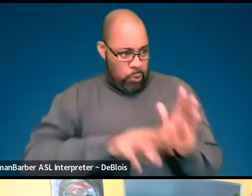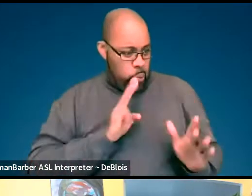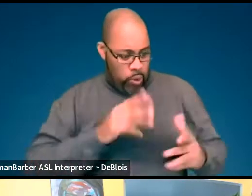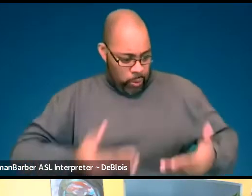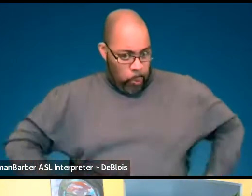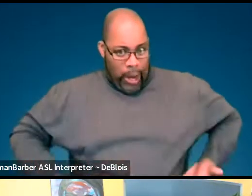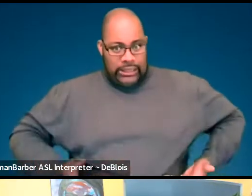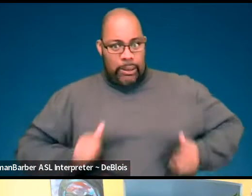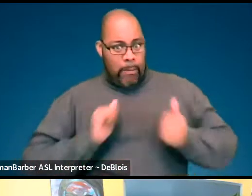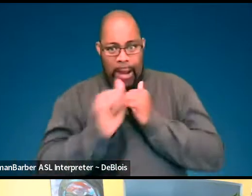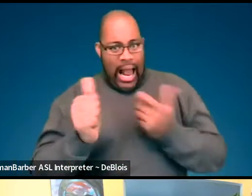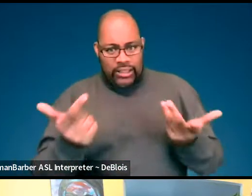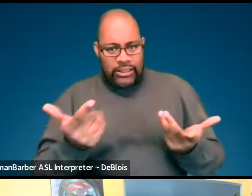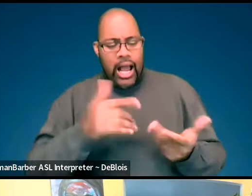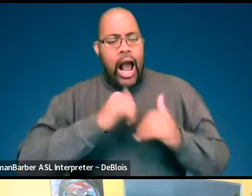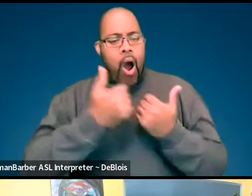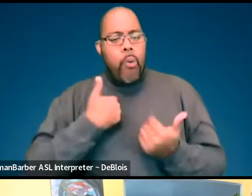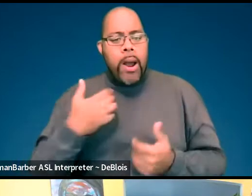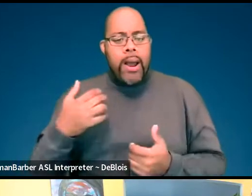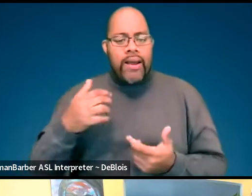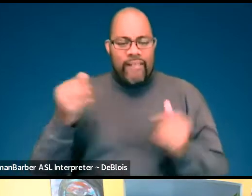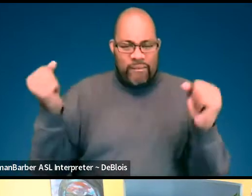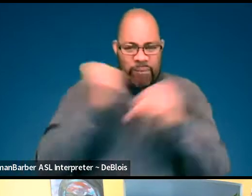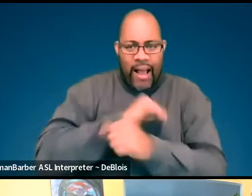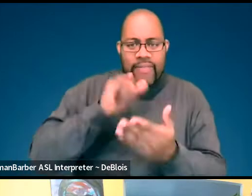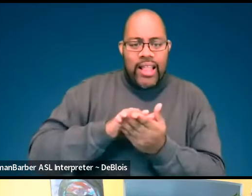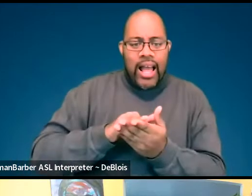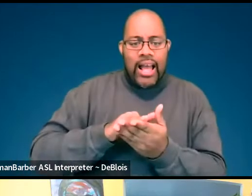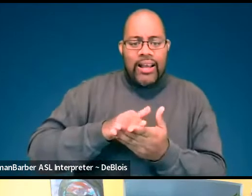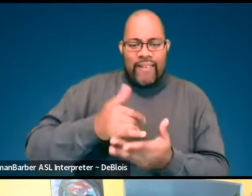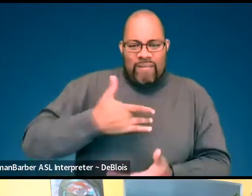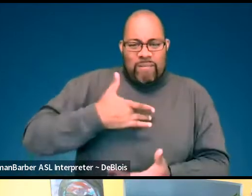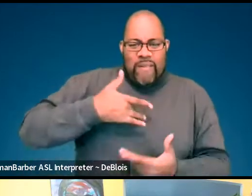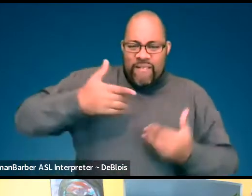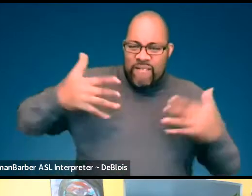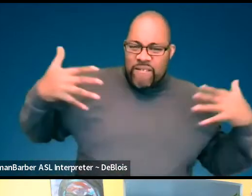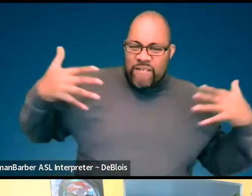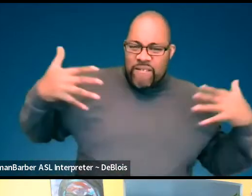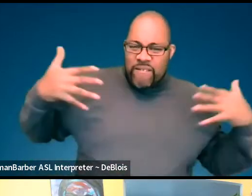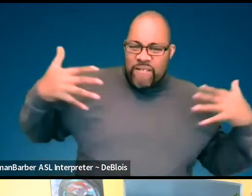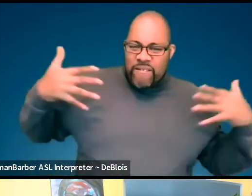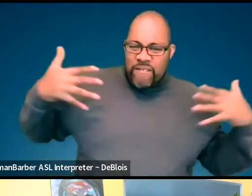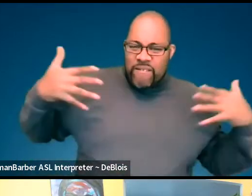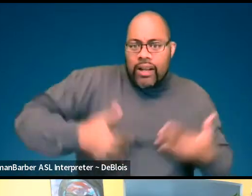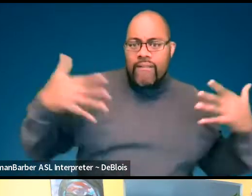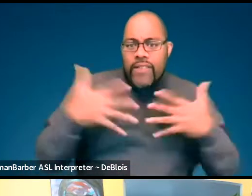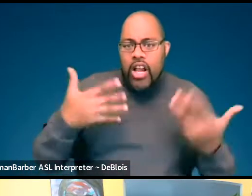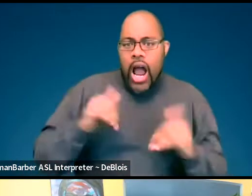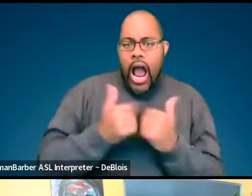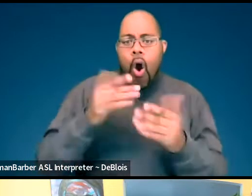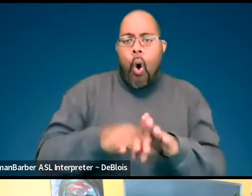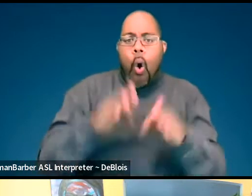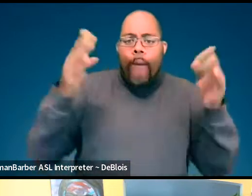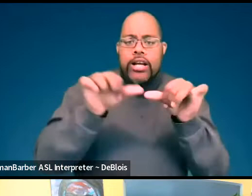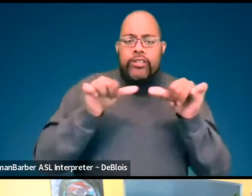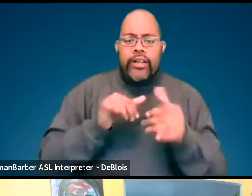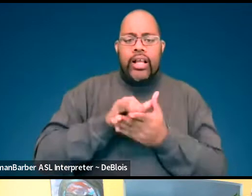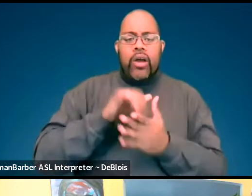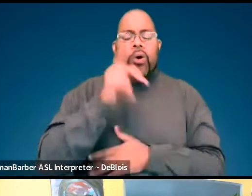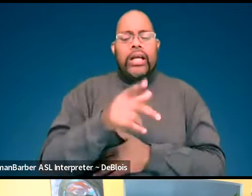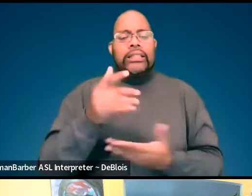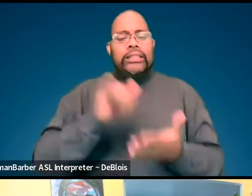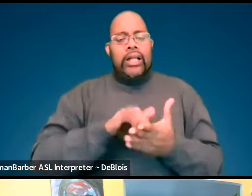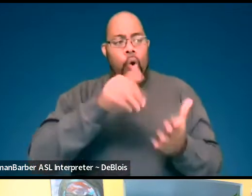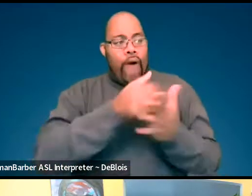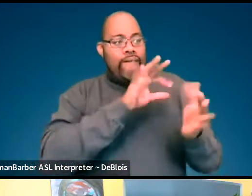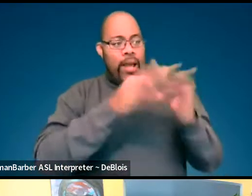Like, how do we combat that inherent fear that we just have and like open up a space where like, okay, let's take the